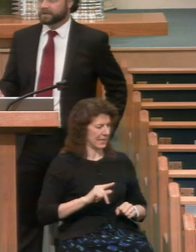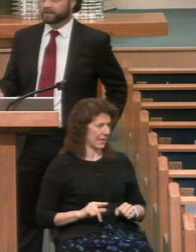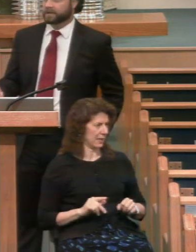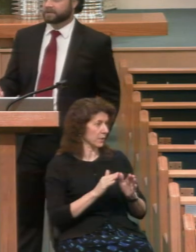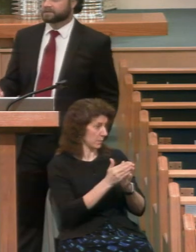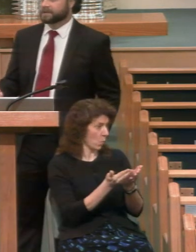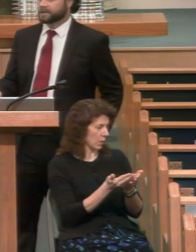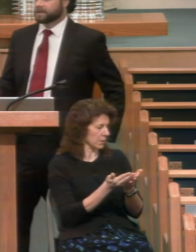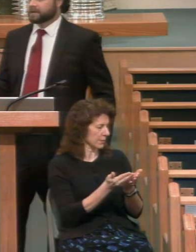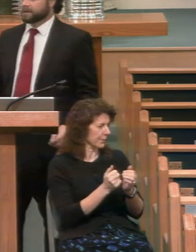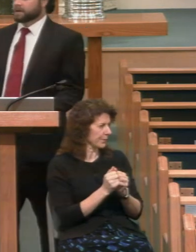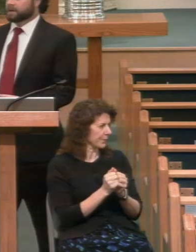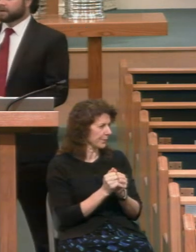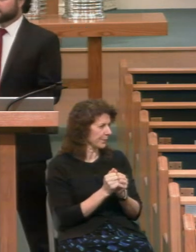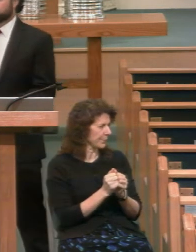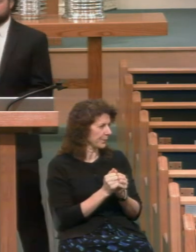and Second Kings.